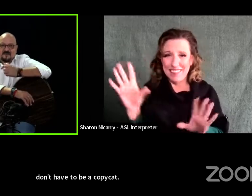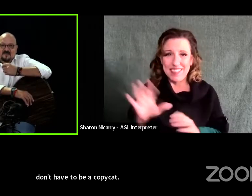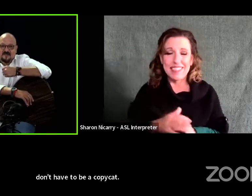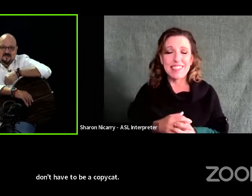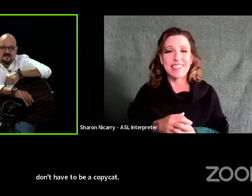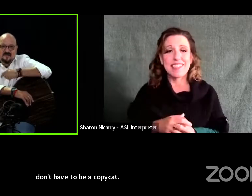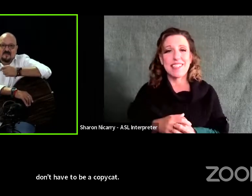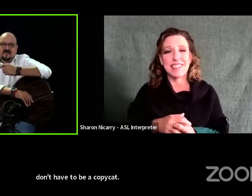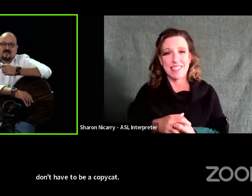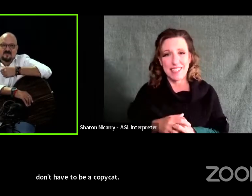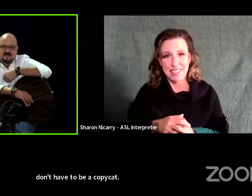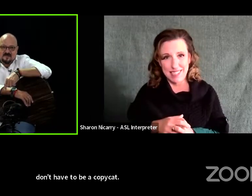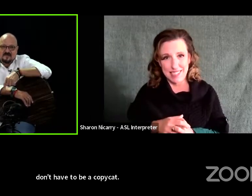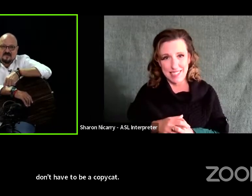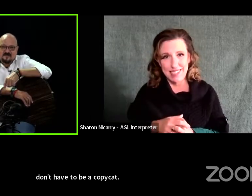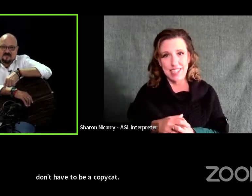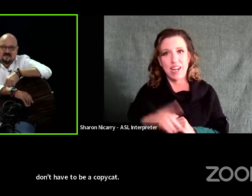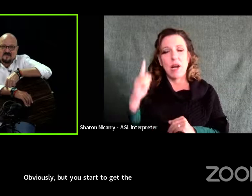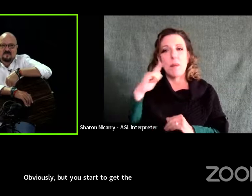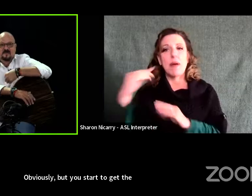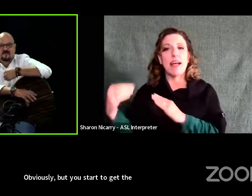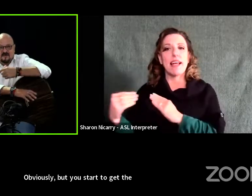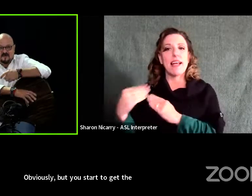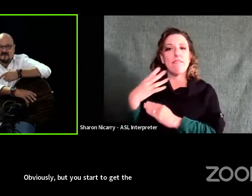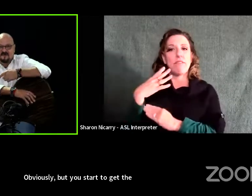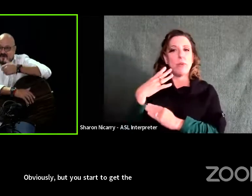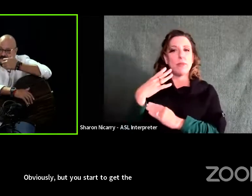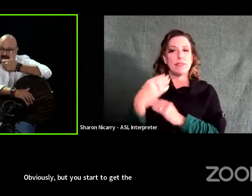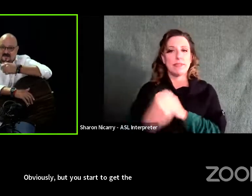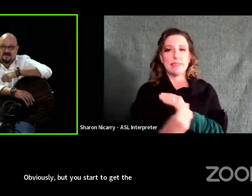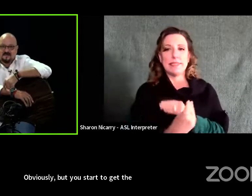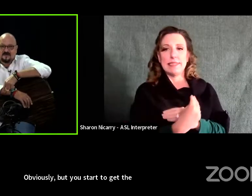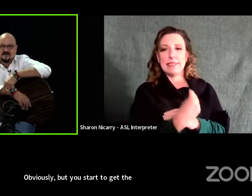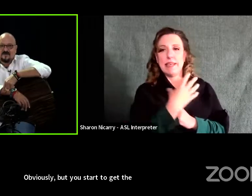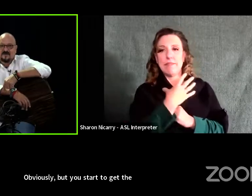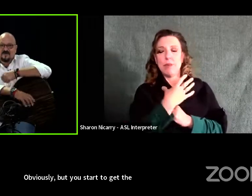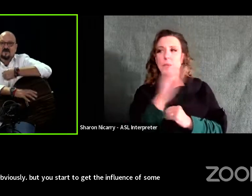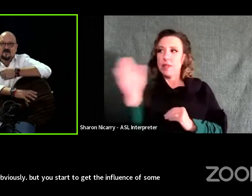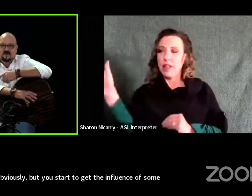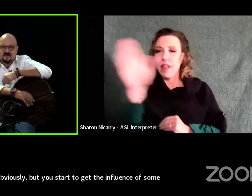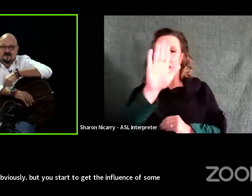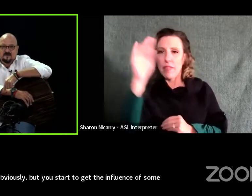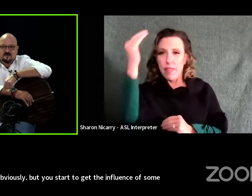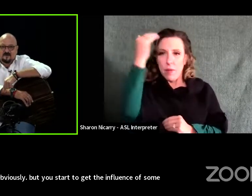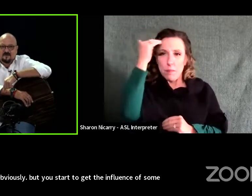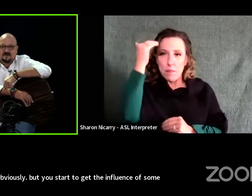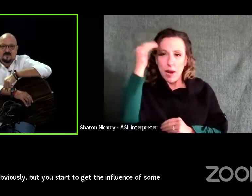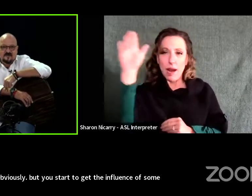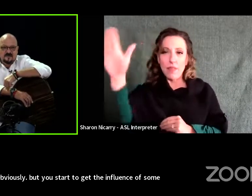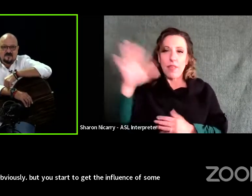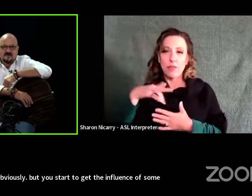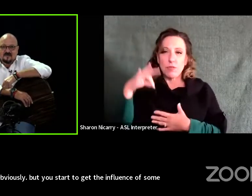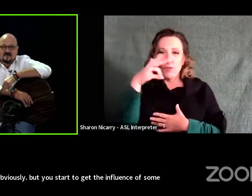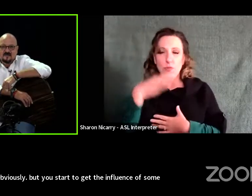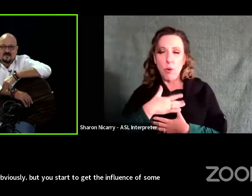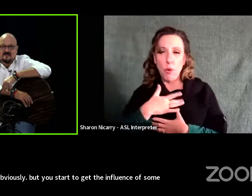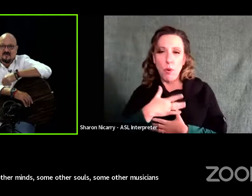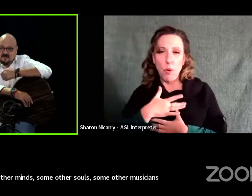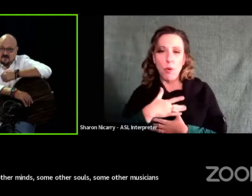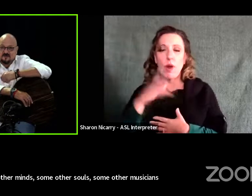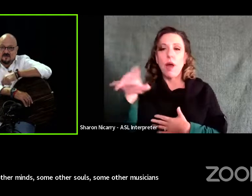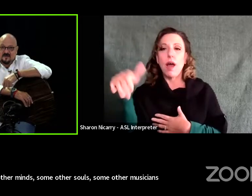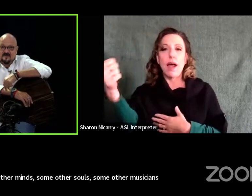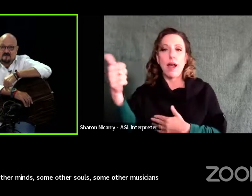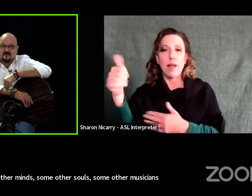you start to get the influence of some other minds, some other souls, some other musicians, and